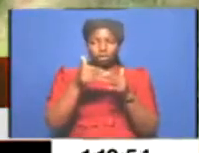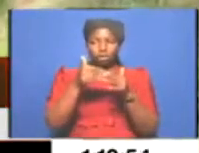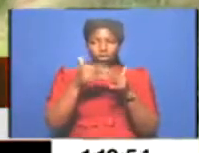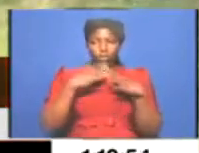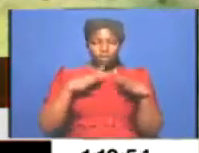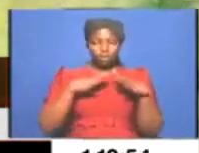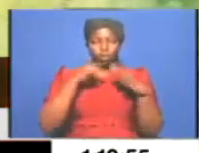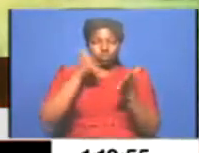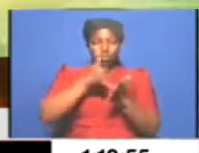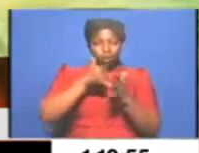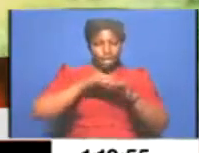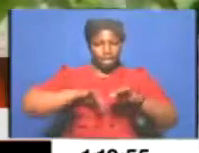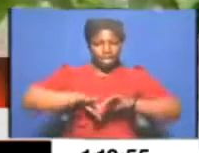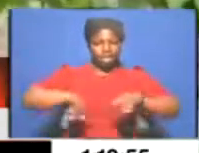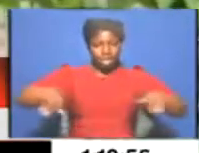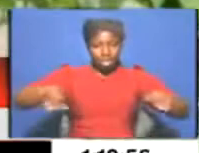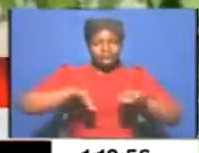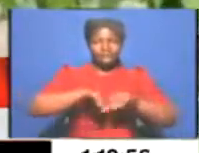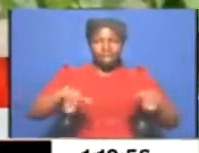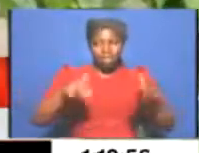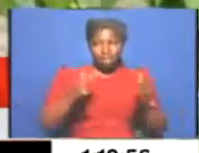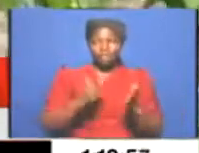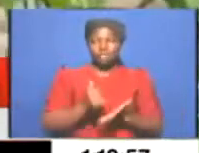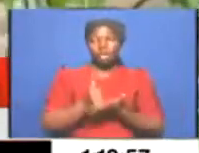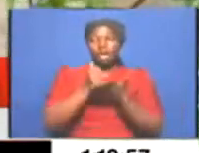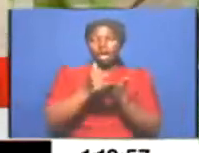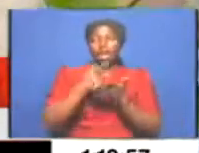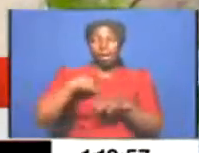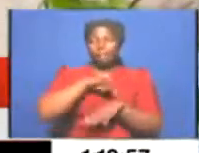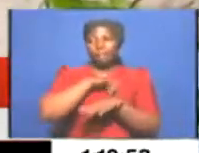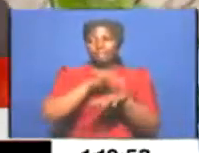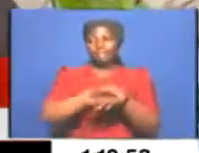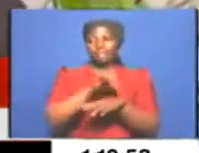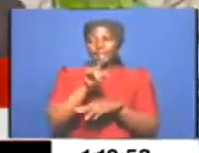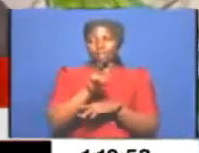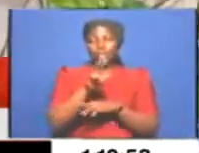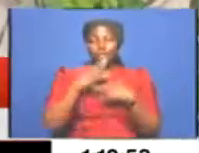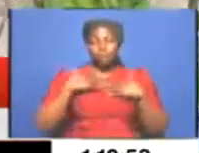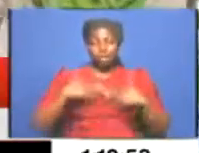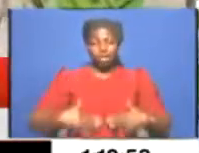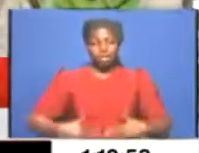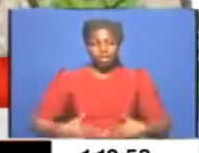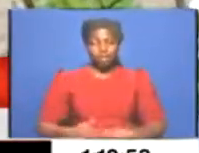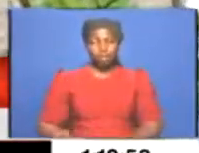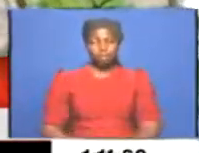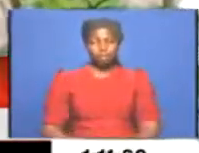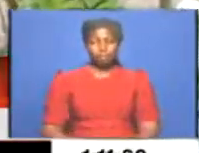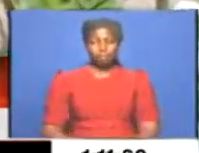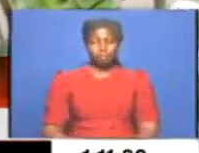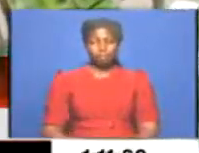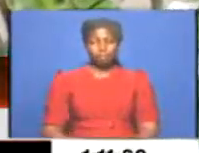assist us retrieve the two bodies. Jacqueline Masharia for Lunchtime News.